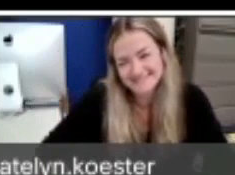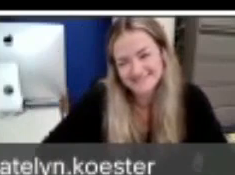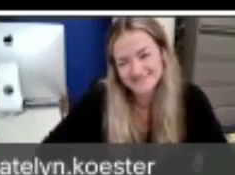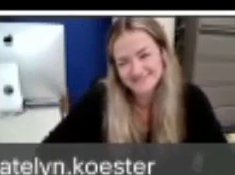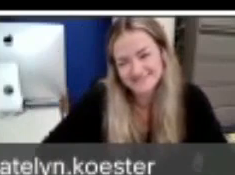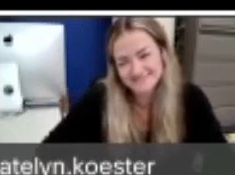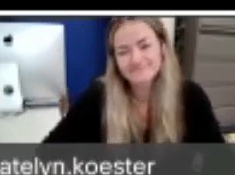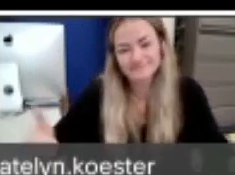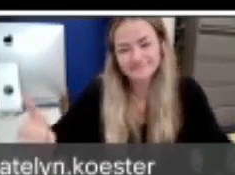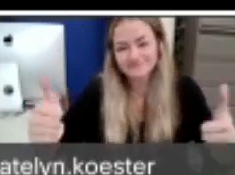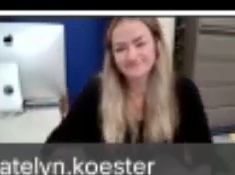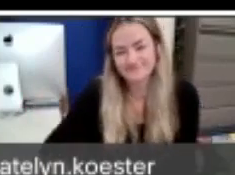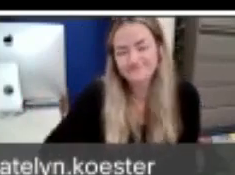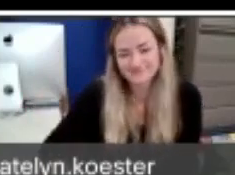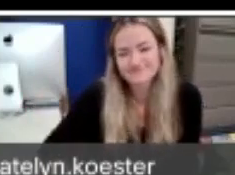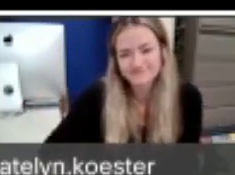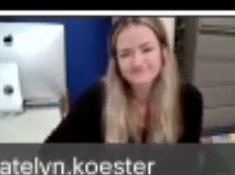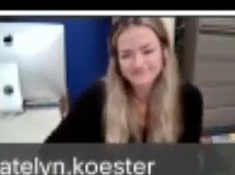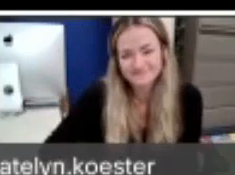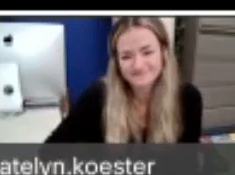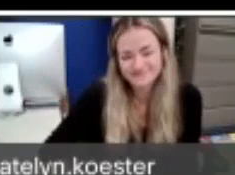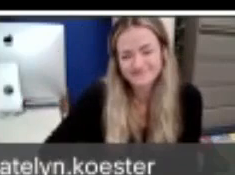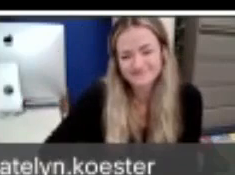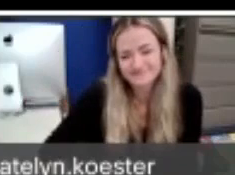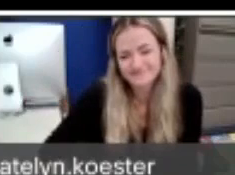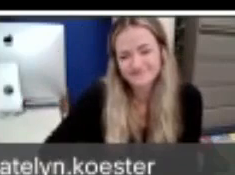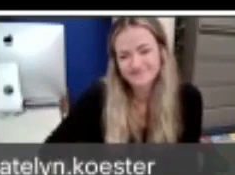today, tomorrow. And I hope you enjoy the rest of your day.